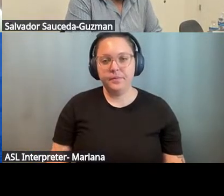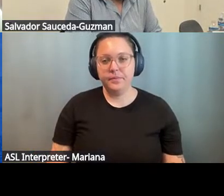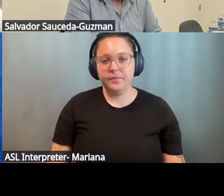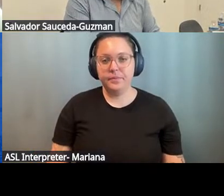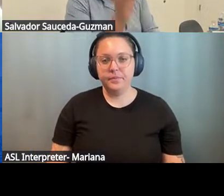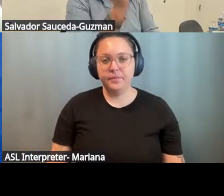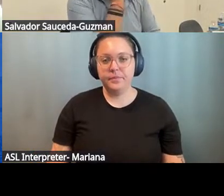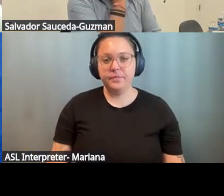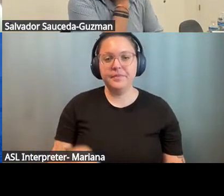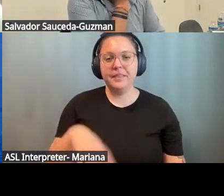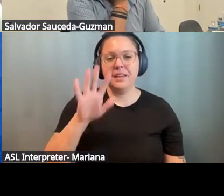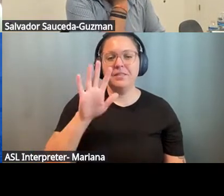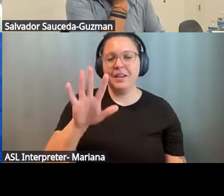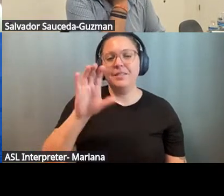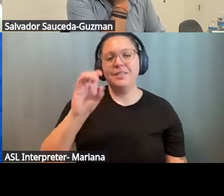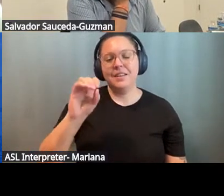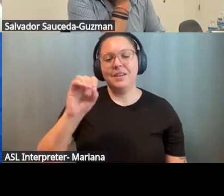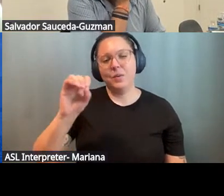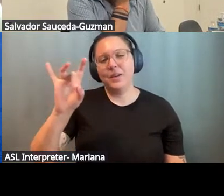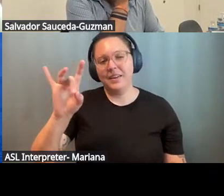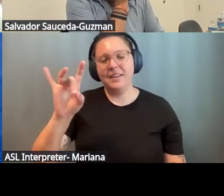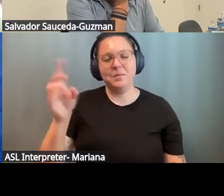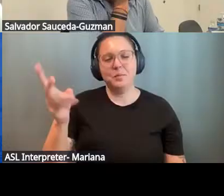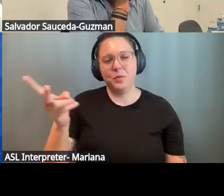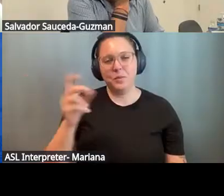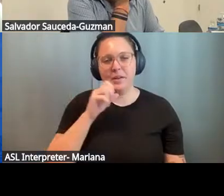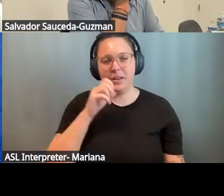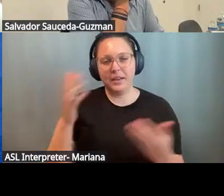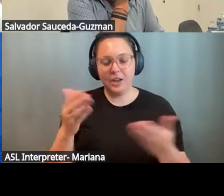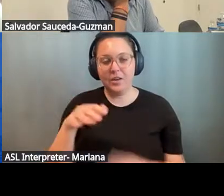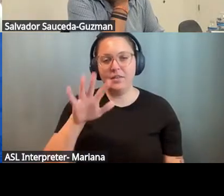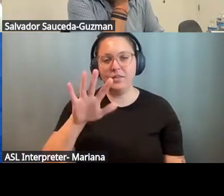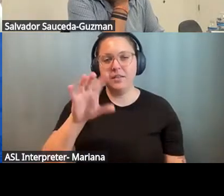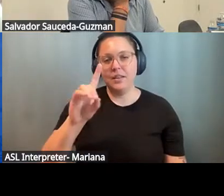and 5D08 are not here, excuse me. 5D09,